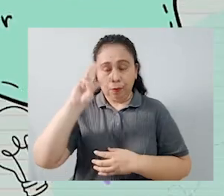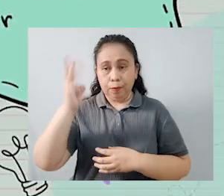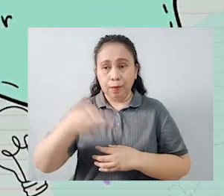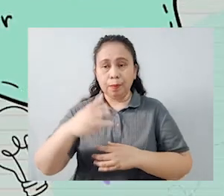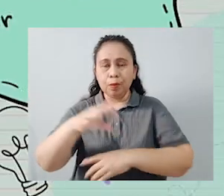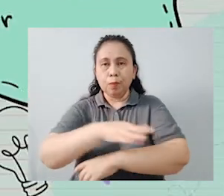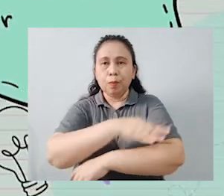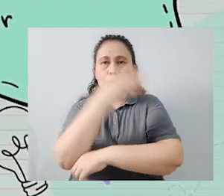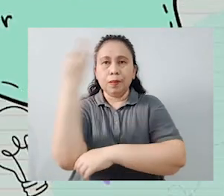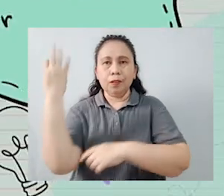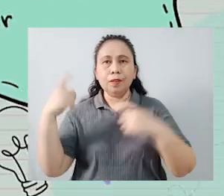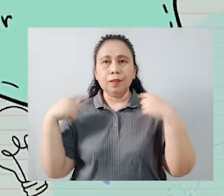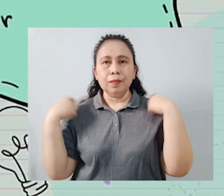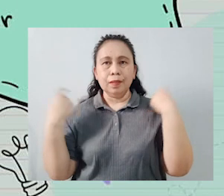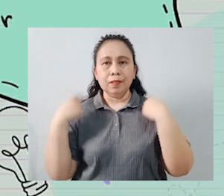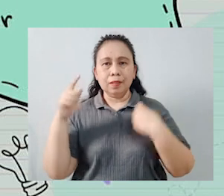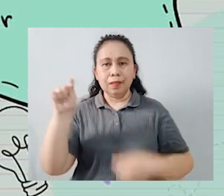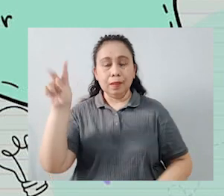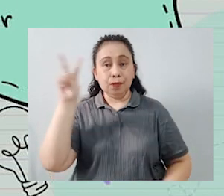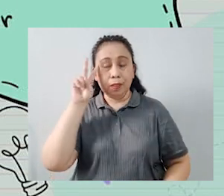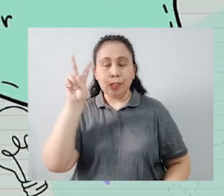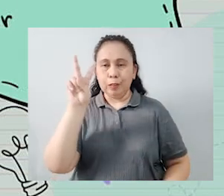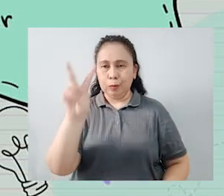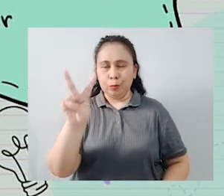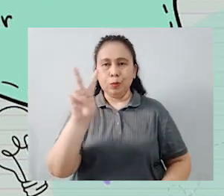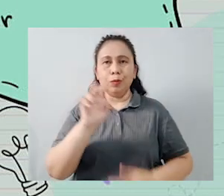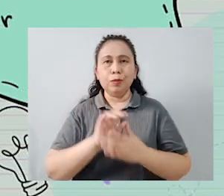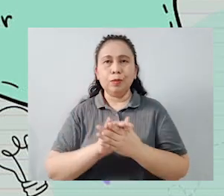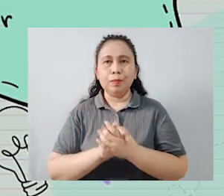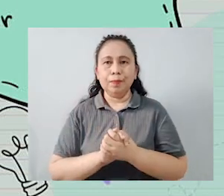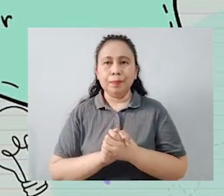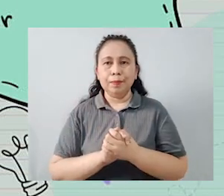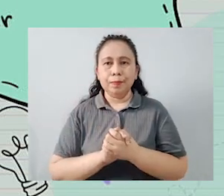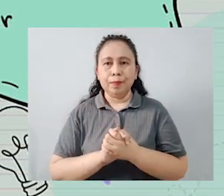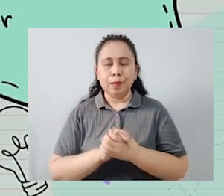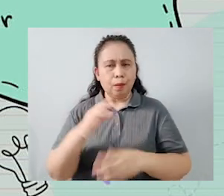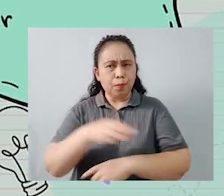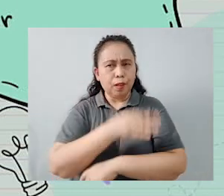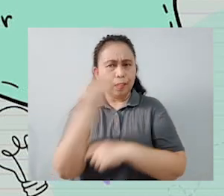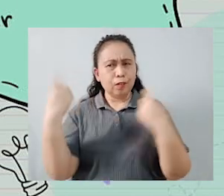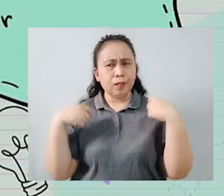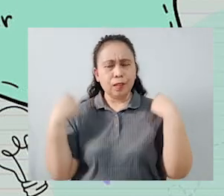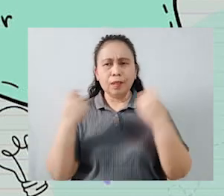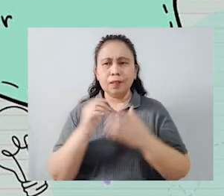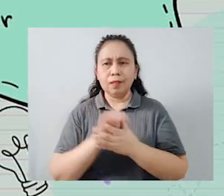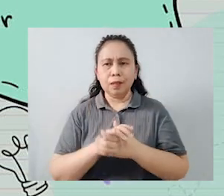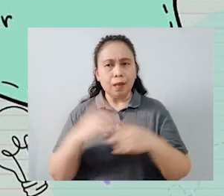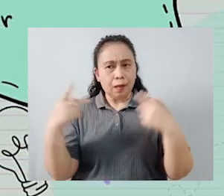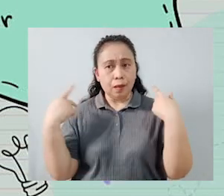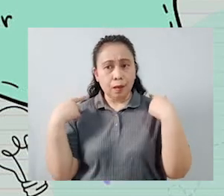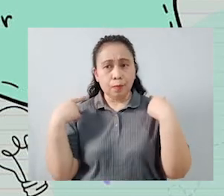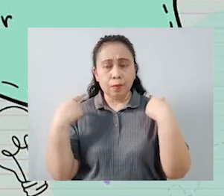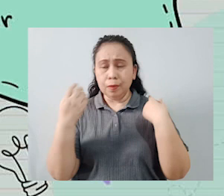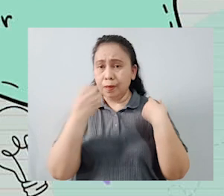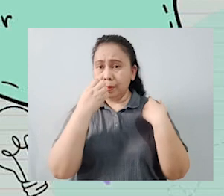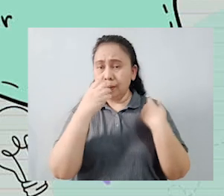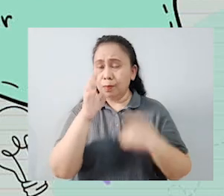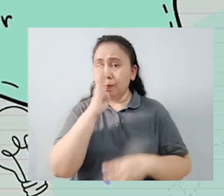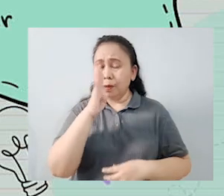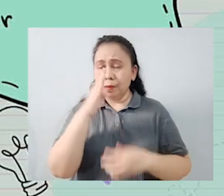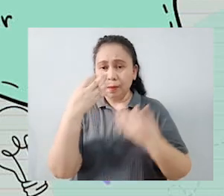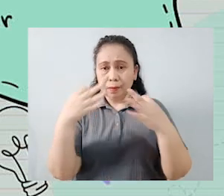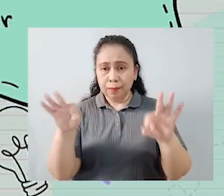Welcome to Fernandina Teens TV Season 2. Fernandina Teens, have you eaten your breakfast